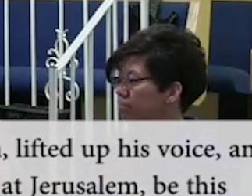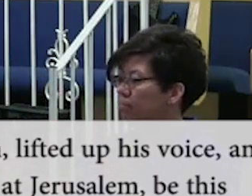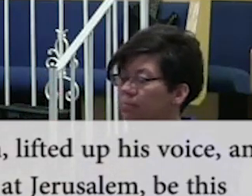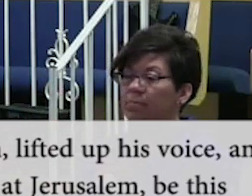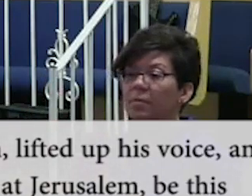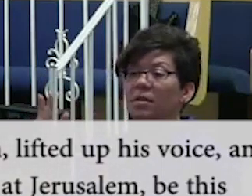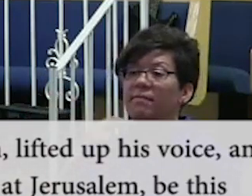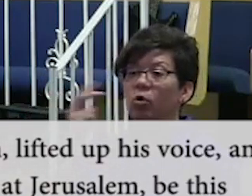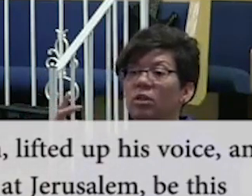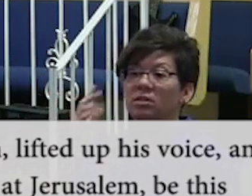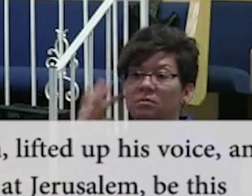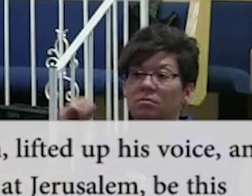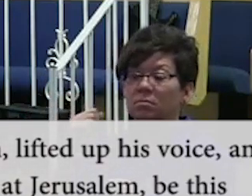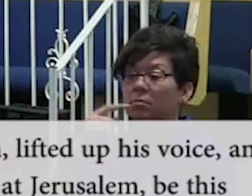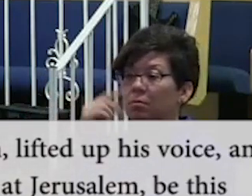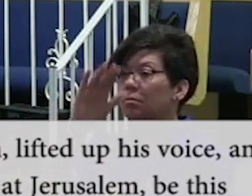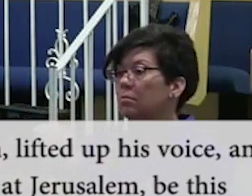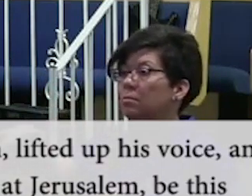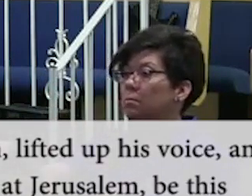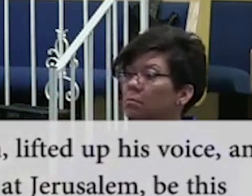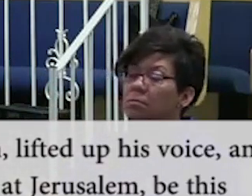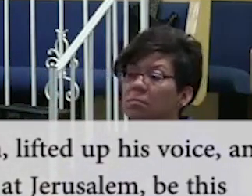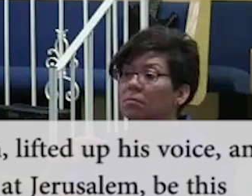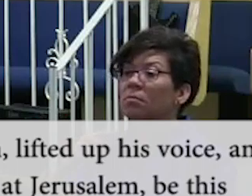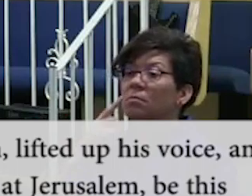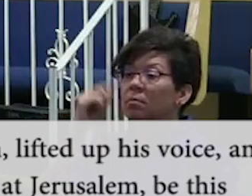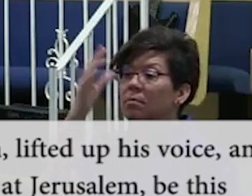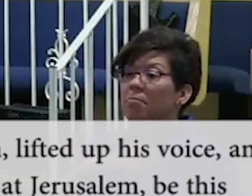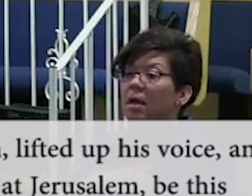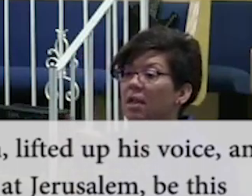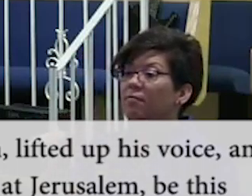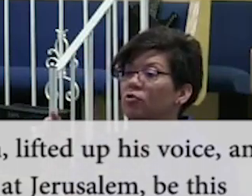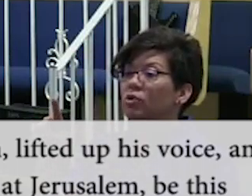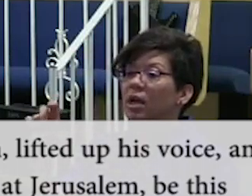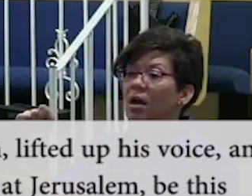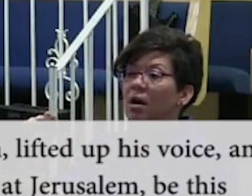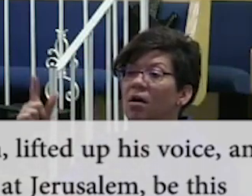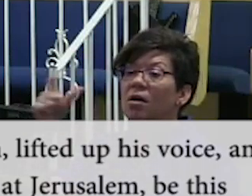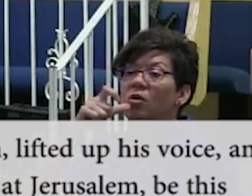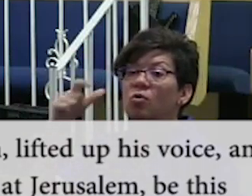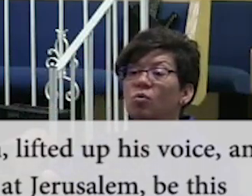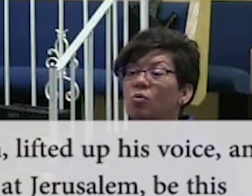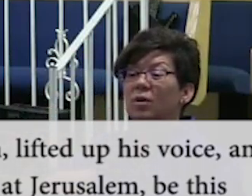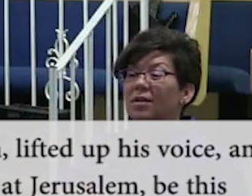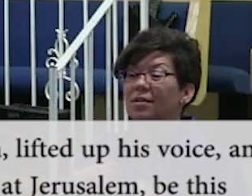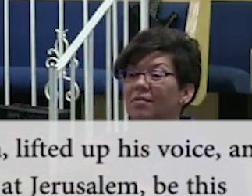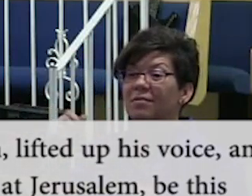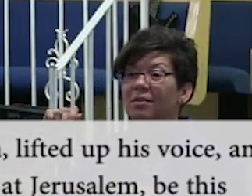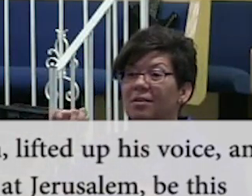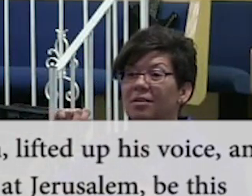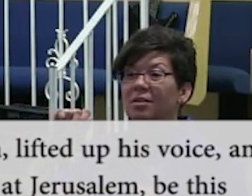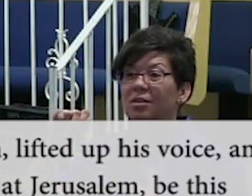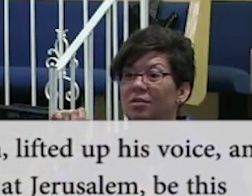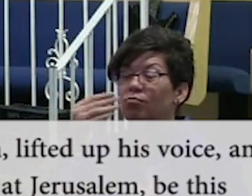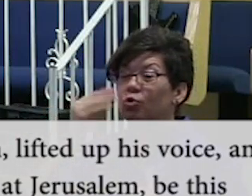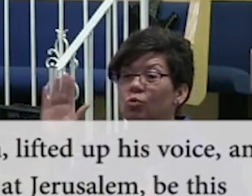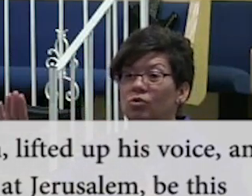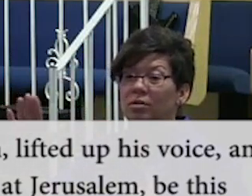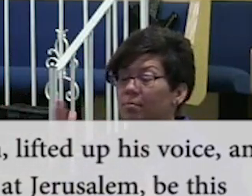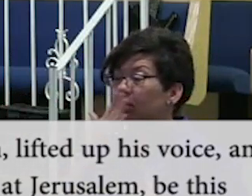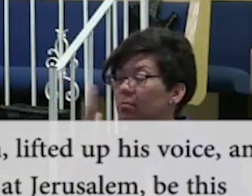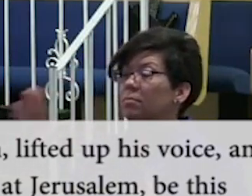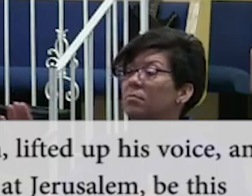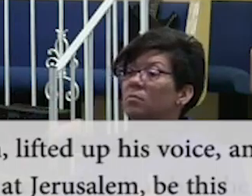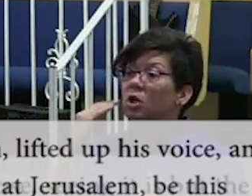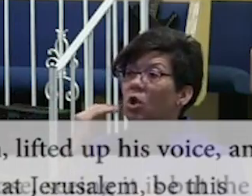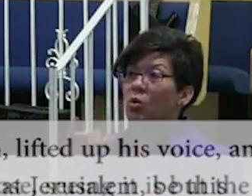his voice and said unto them, "Ye men of Judea, and all ye that dwell at Jerusalem, be this known unto you, and